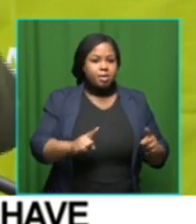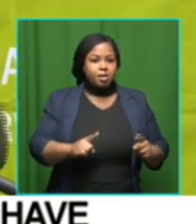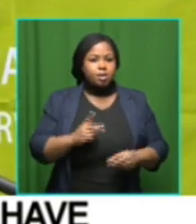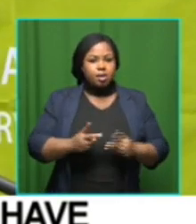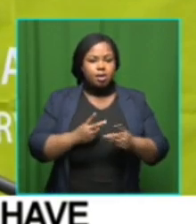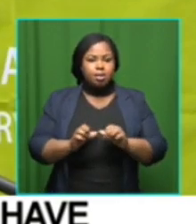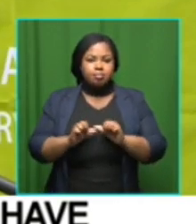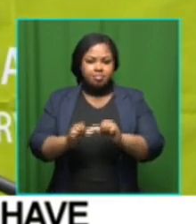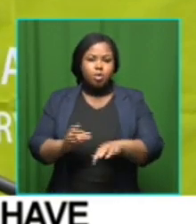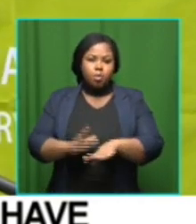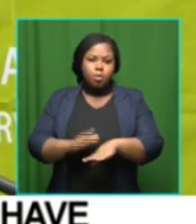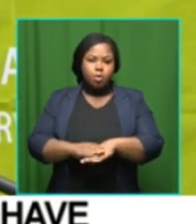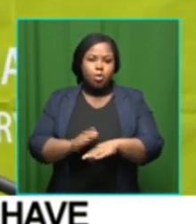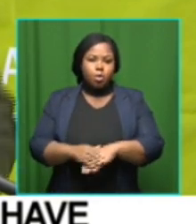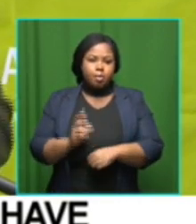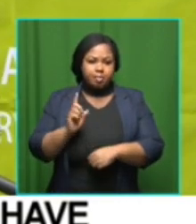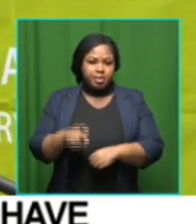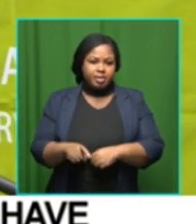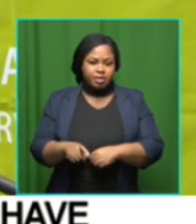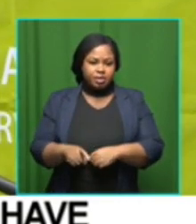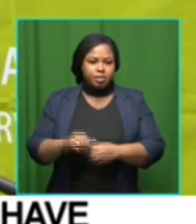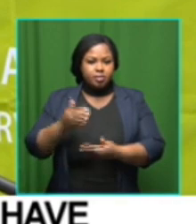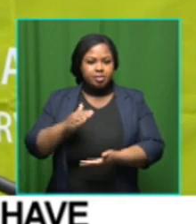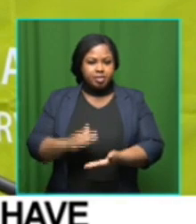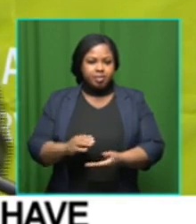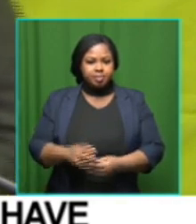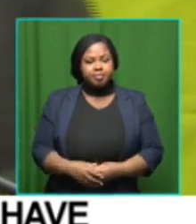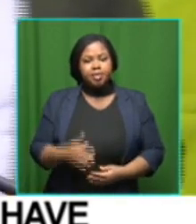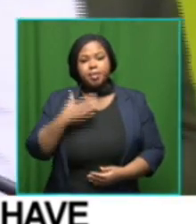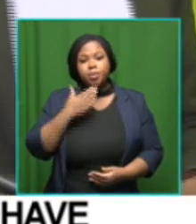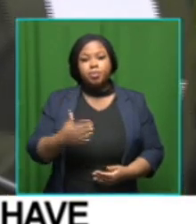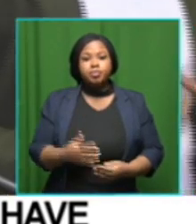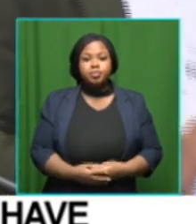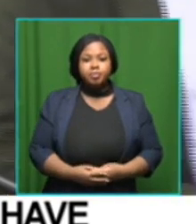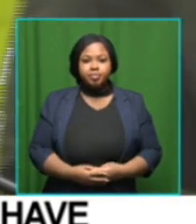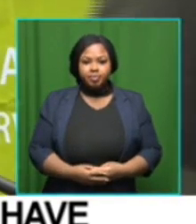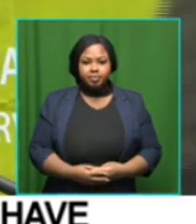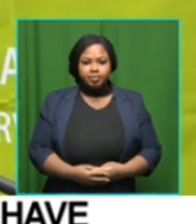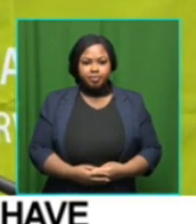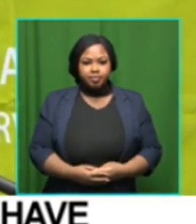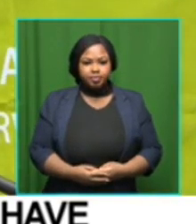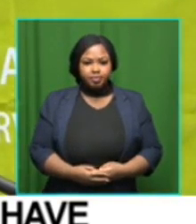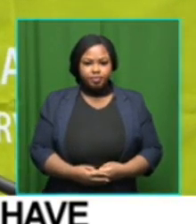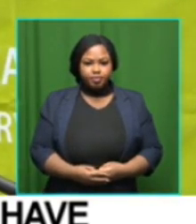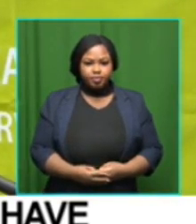strengthen those measures to flatten the curve. Thank you.